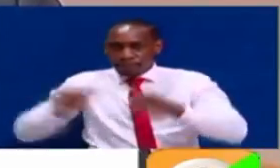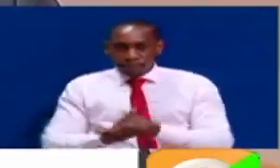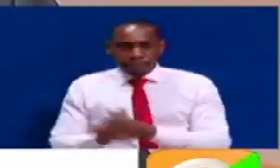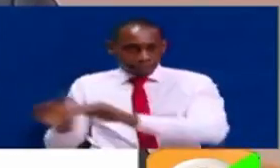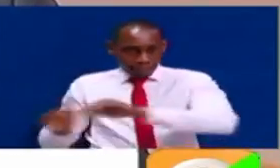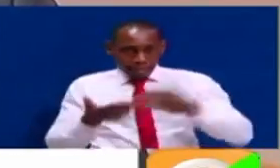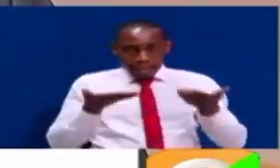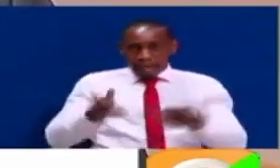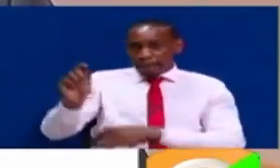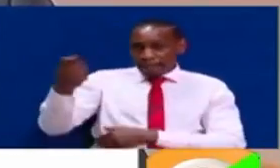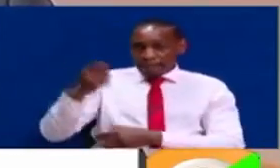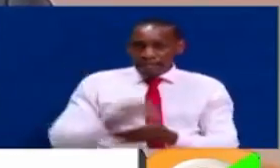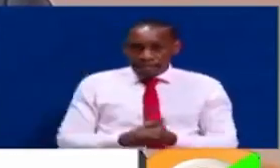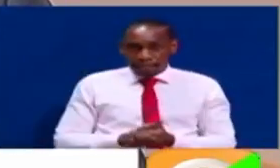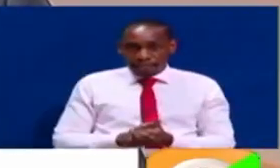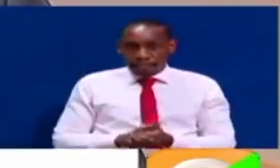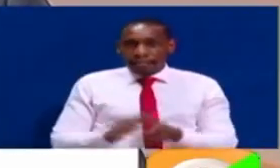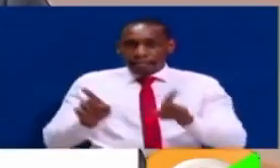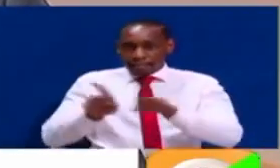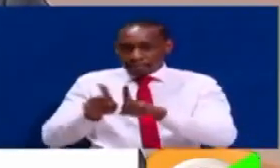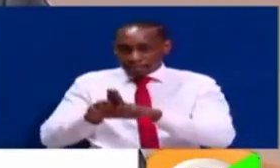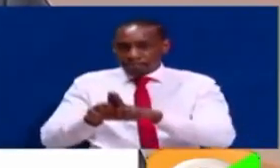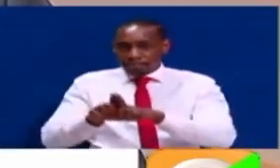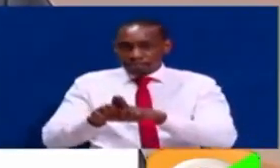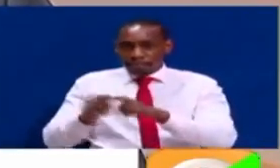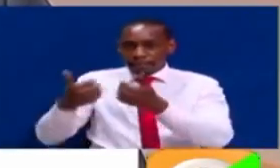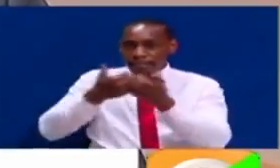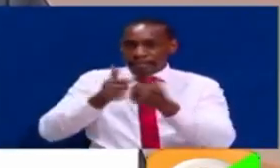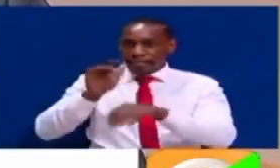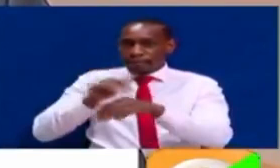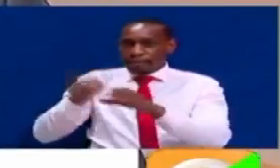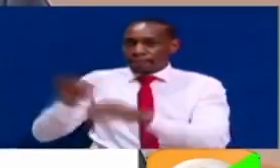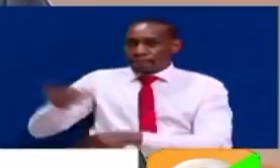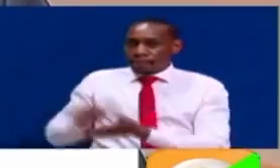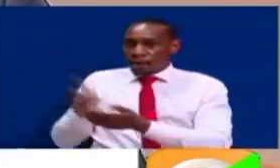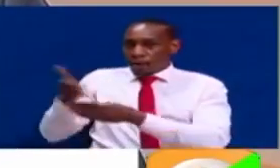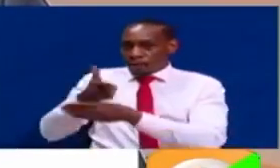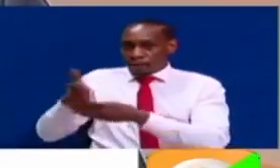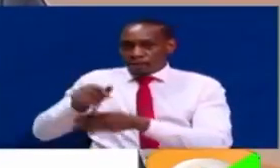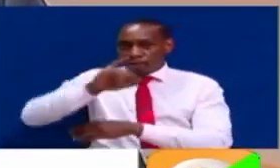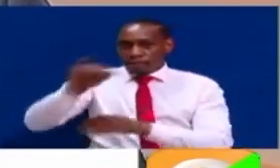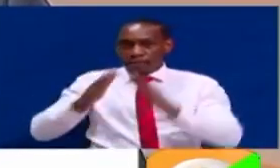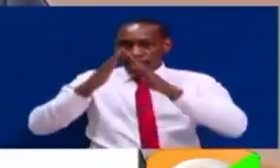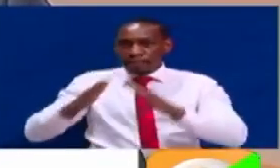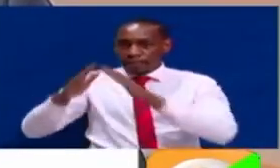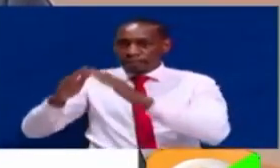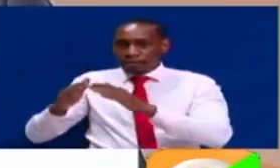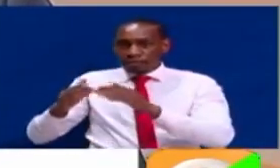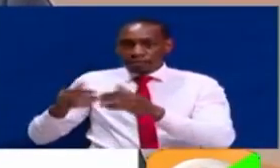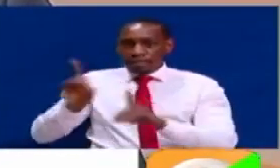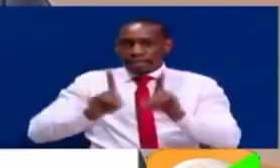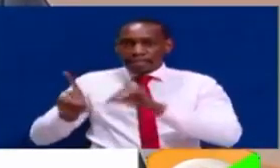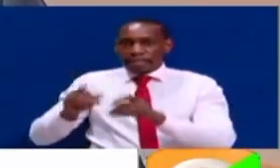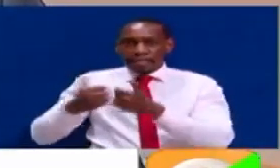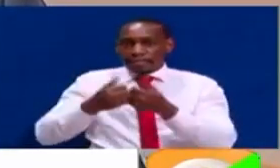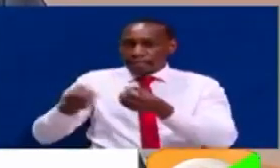Closer home, the bug has bitten our members of parliament. They shot their Jerusalema challenge video yesterday, and